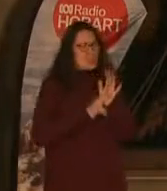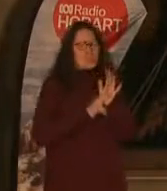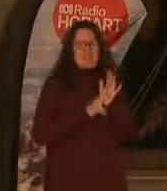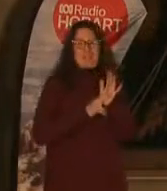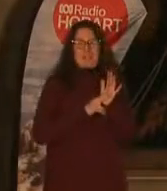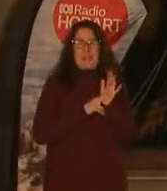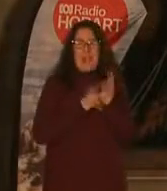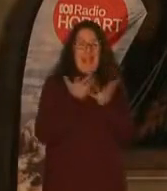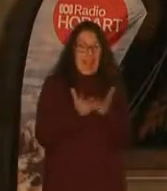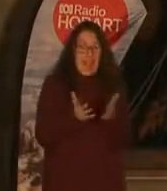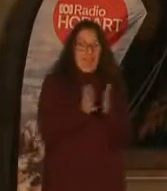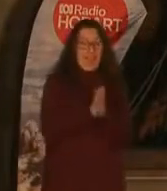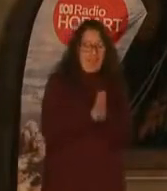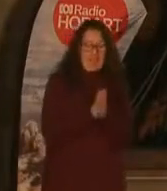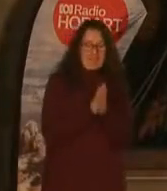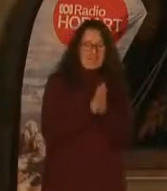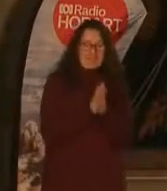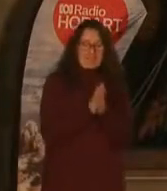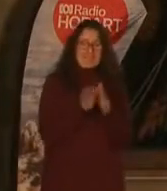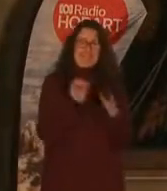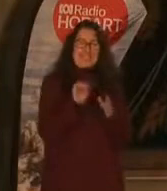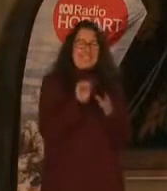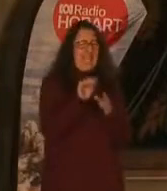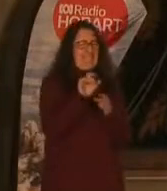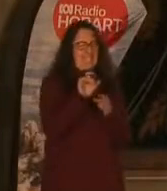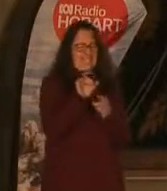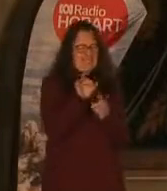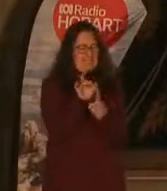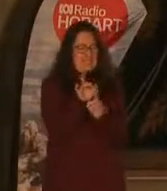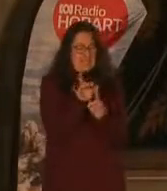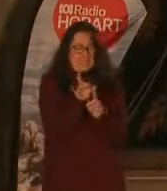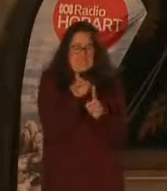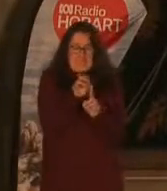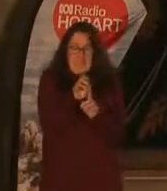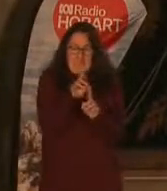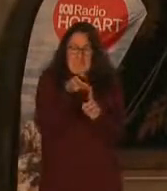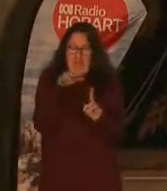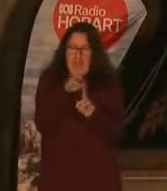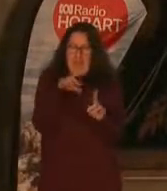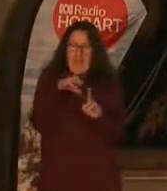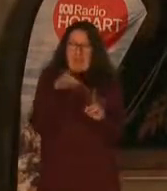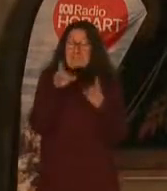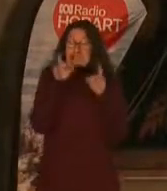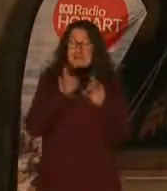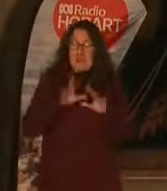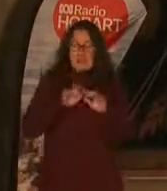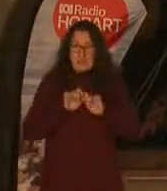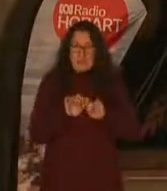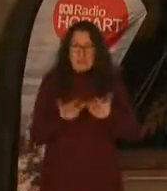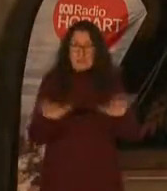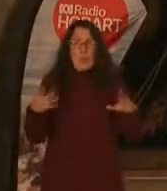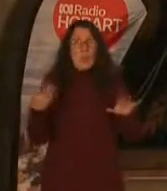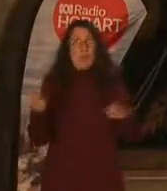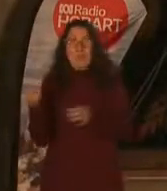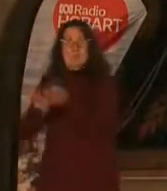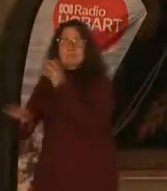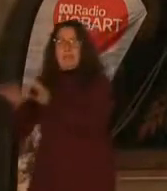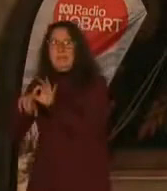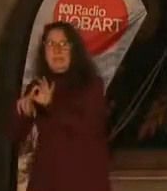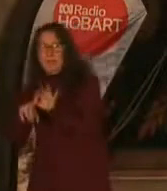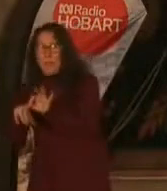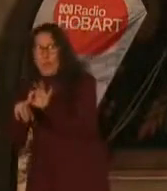how imagination can spark, you know, inquiry in science, of course. I think it's also been... if not imagination,